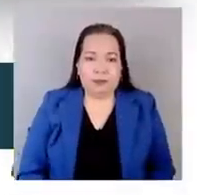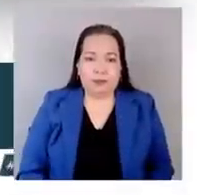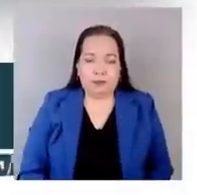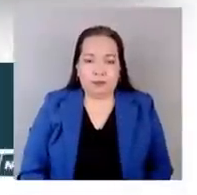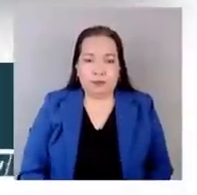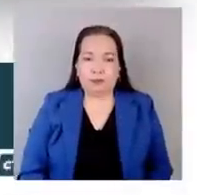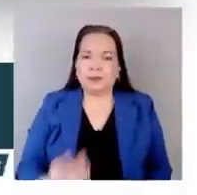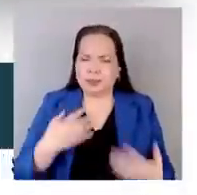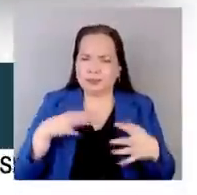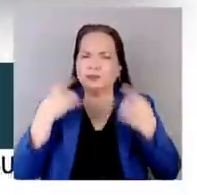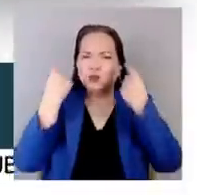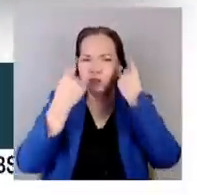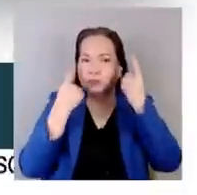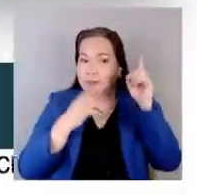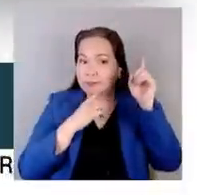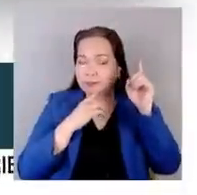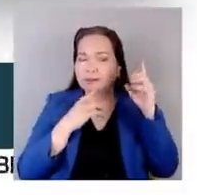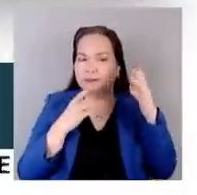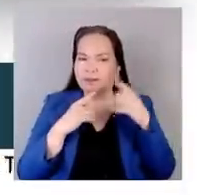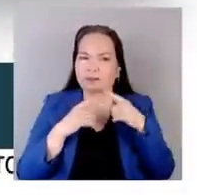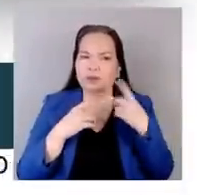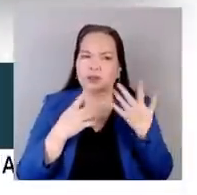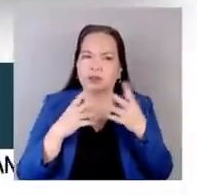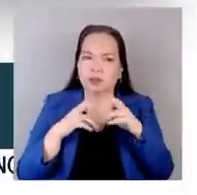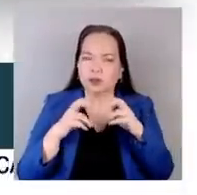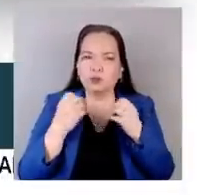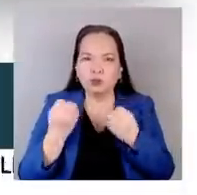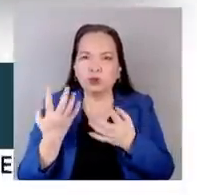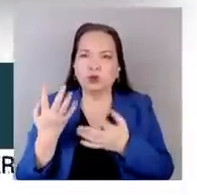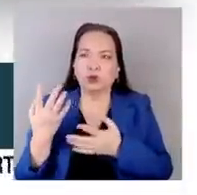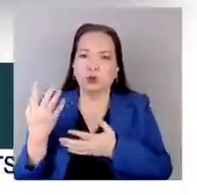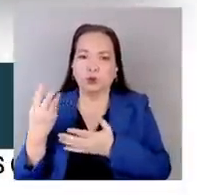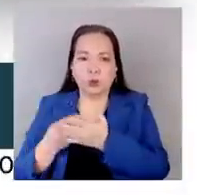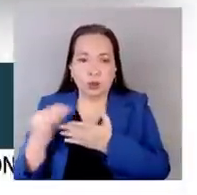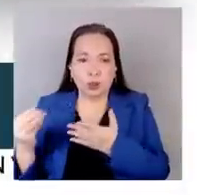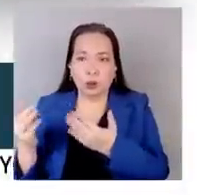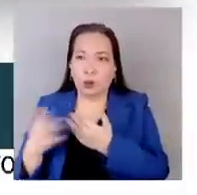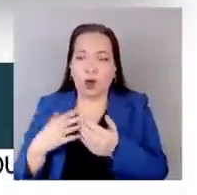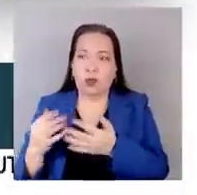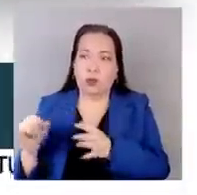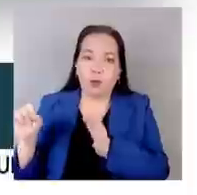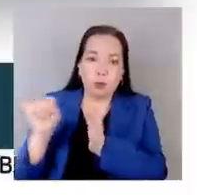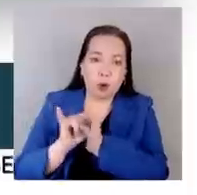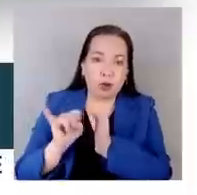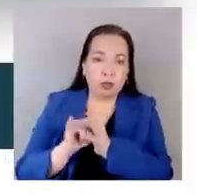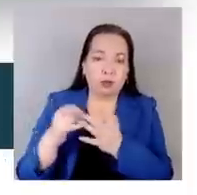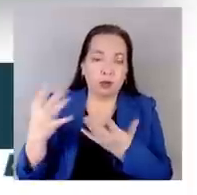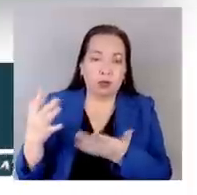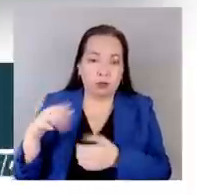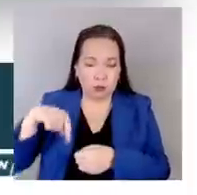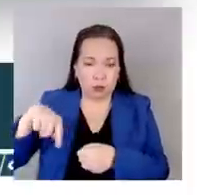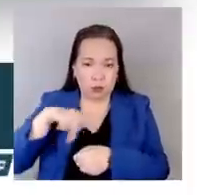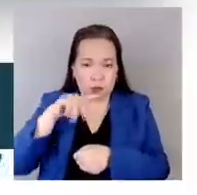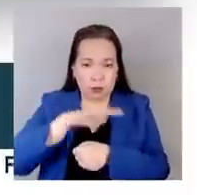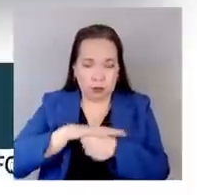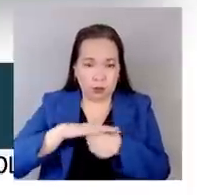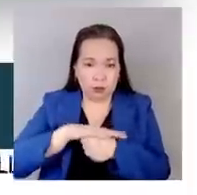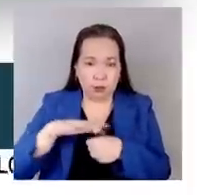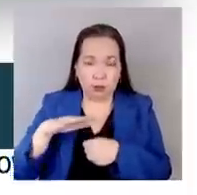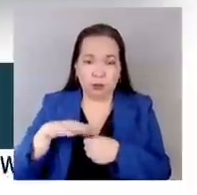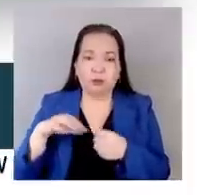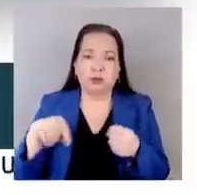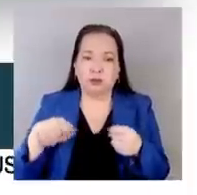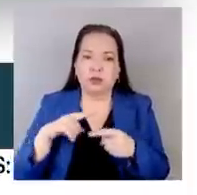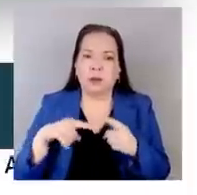Consideration yan yung study namin ng presyo ng raw materials, imported or local, karamihan pa imported. Tapos yung consideration ng